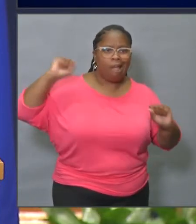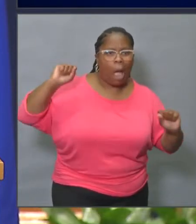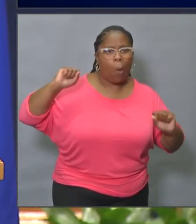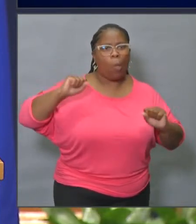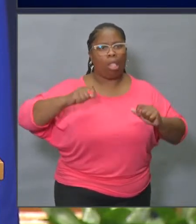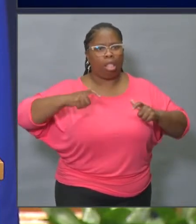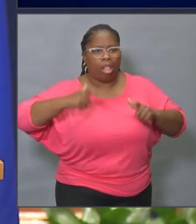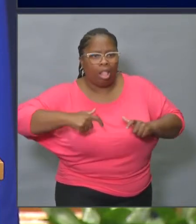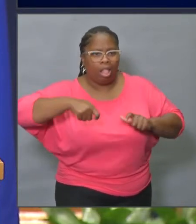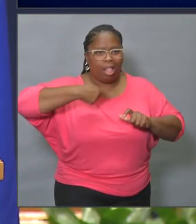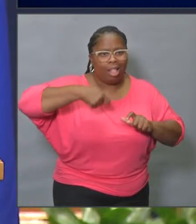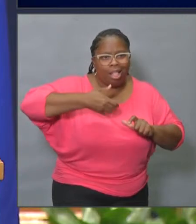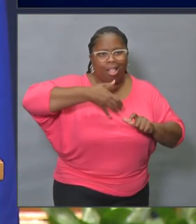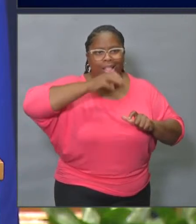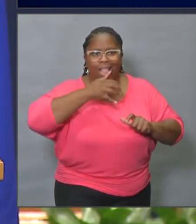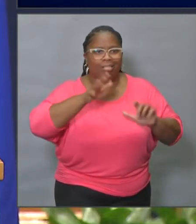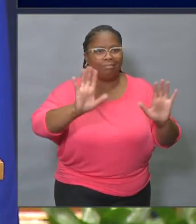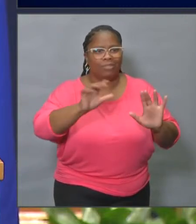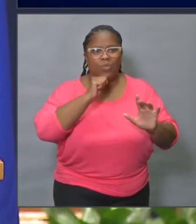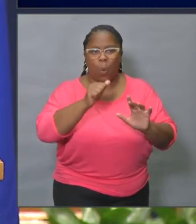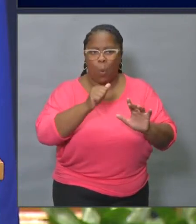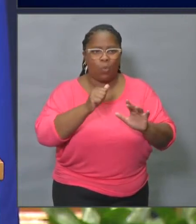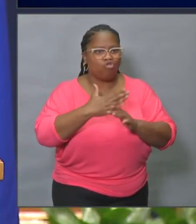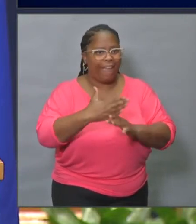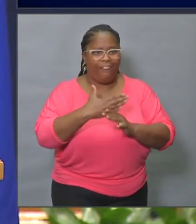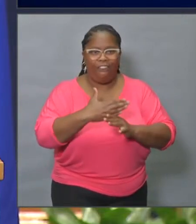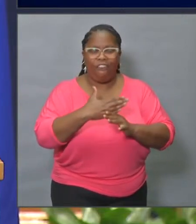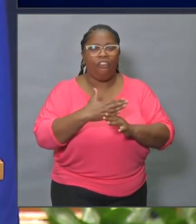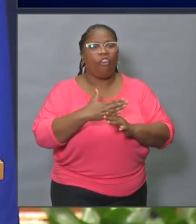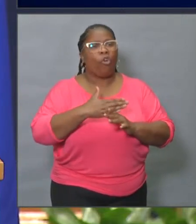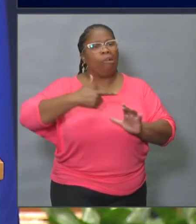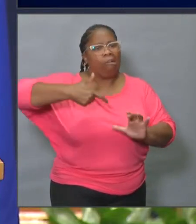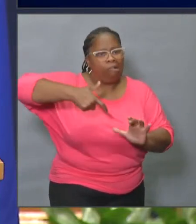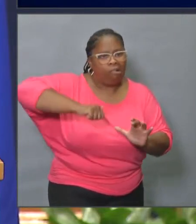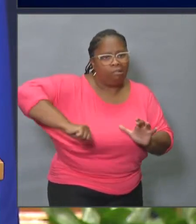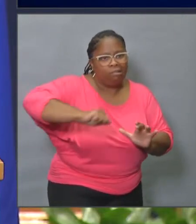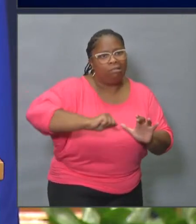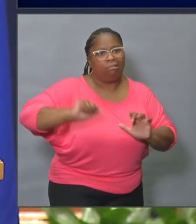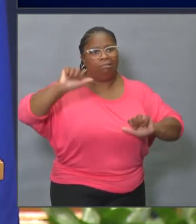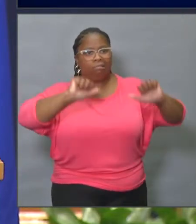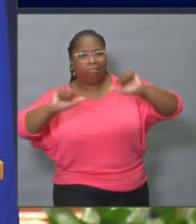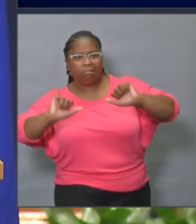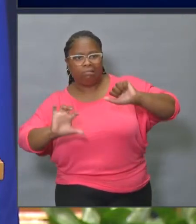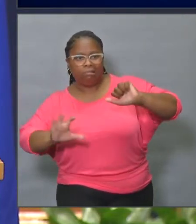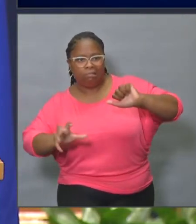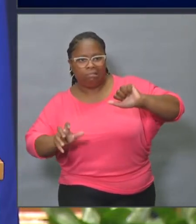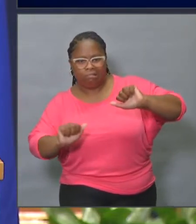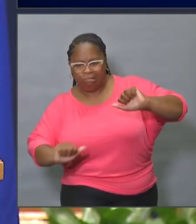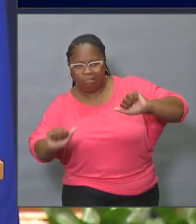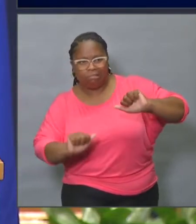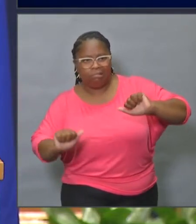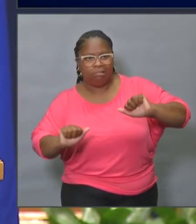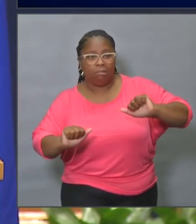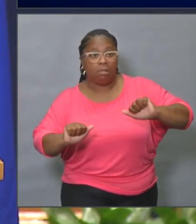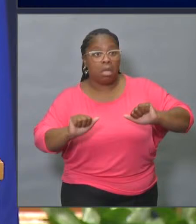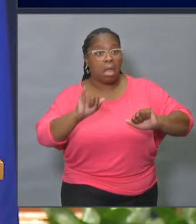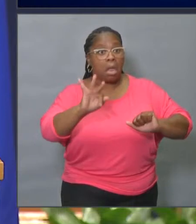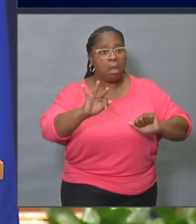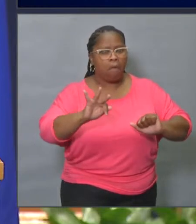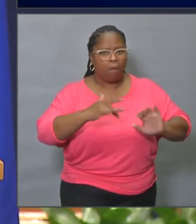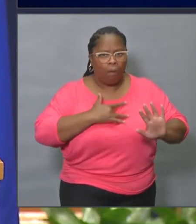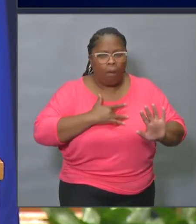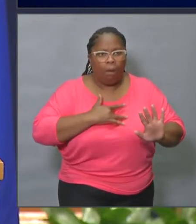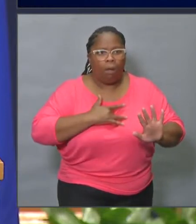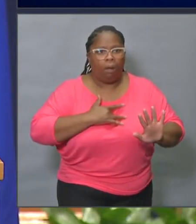of any common surfaces. If you do develop symptoms within 14 days of exposure, please contact your healthcare